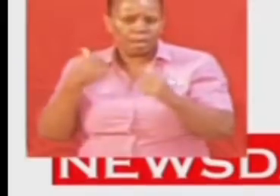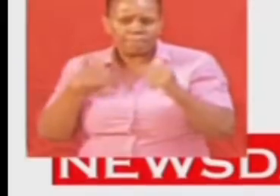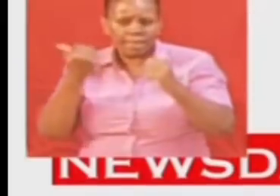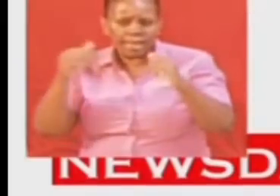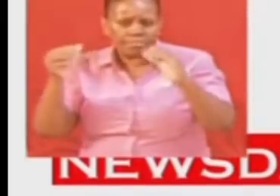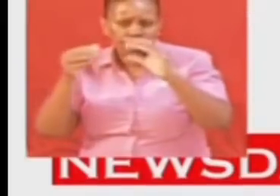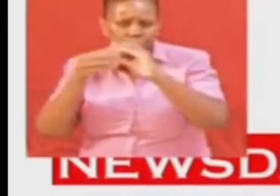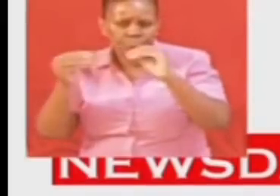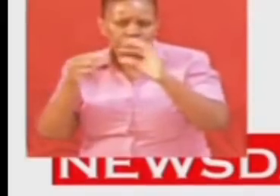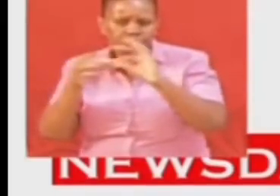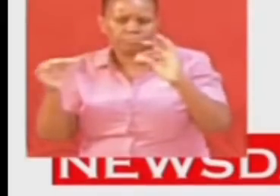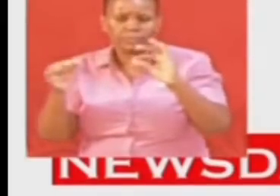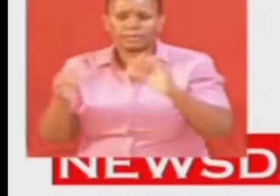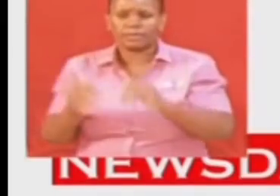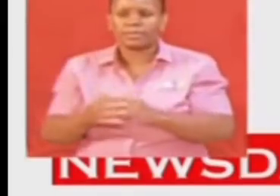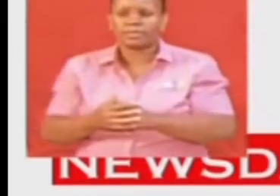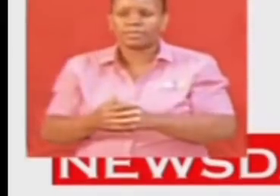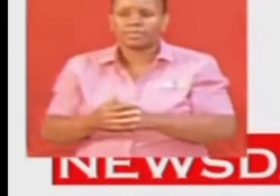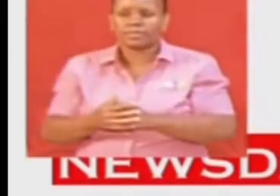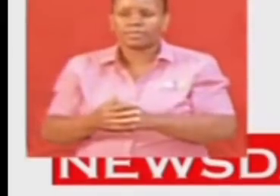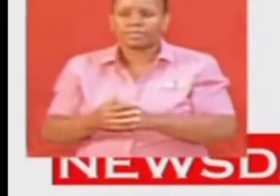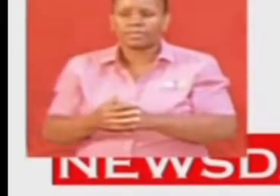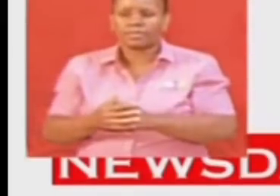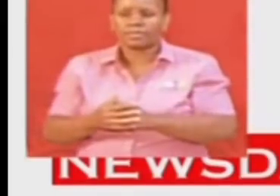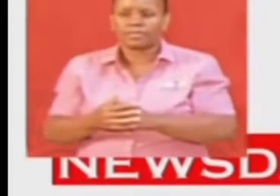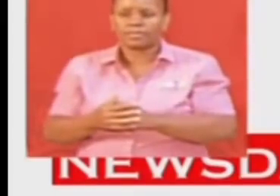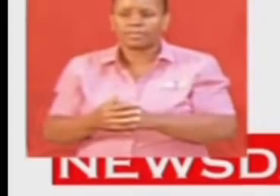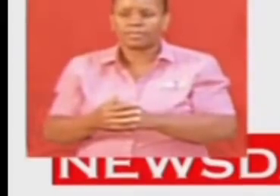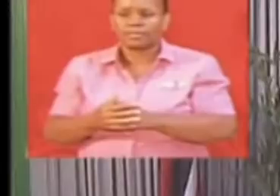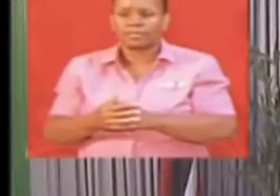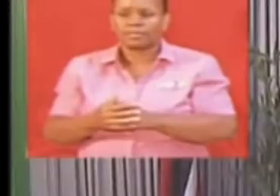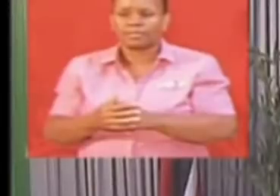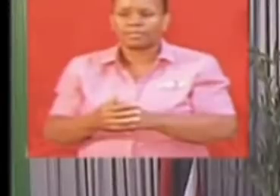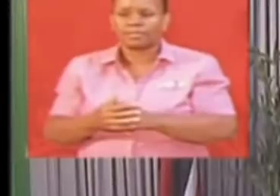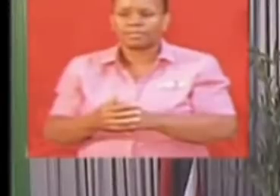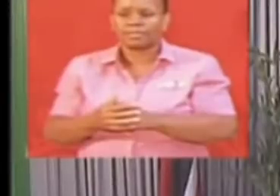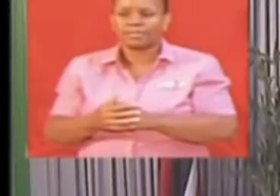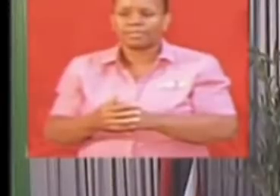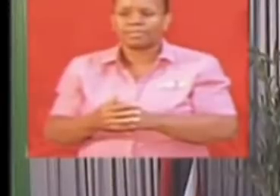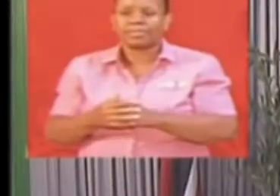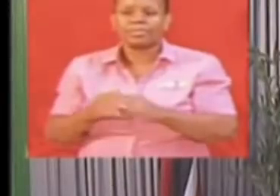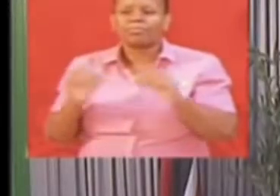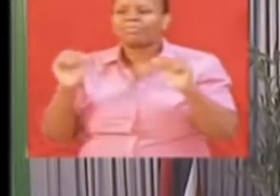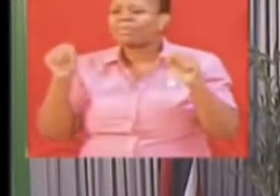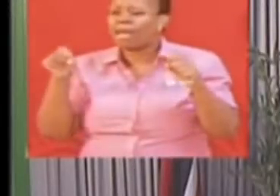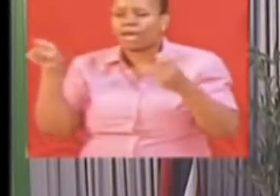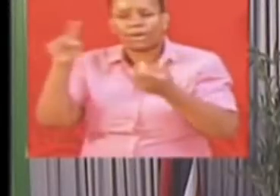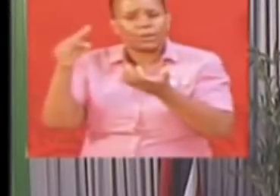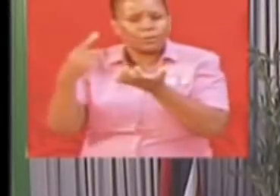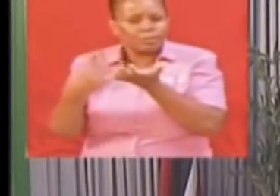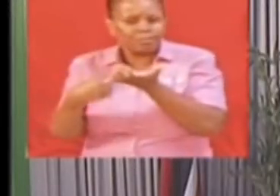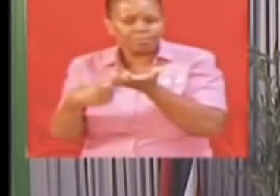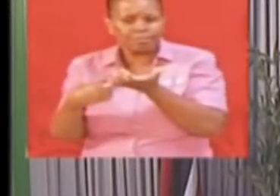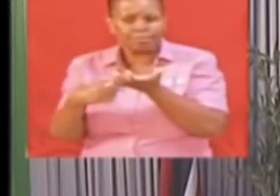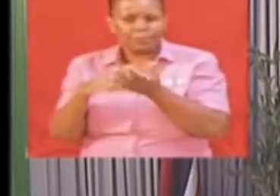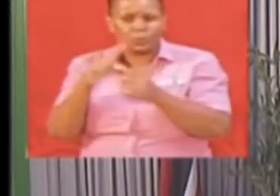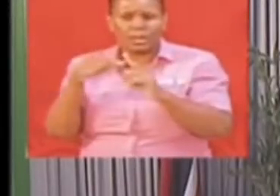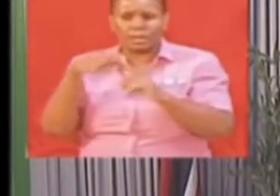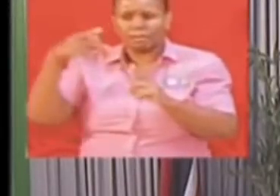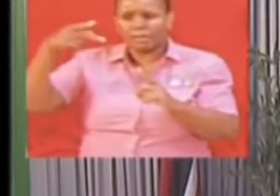defense officers' involvement in a Ponzi scheme linked to criminal gangs and laundering of money.